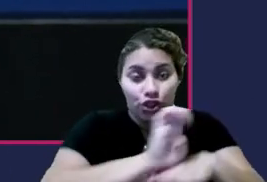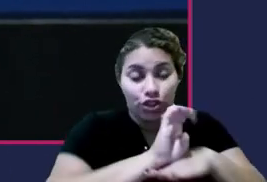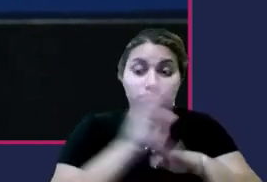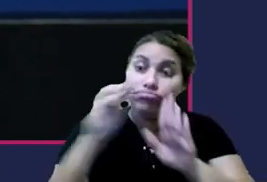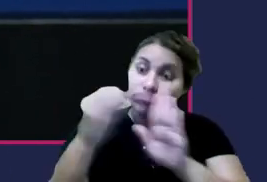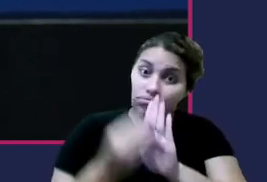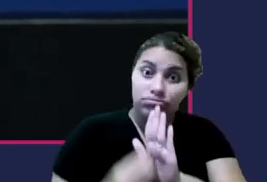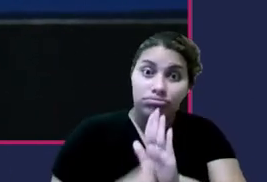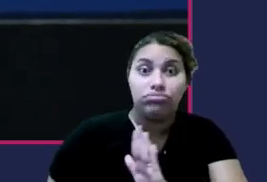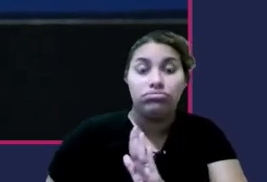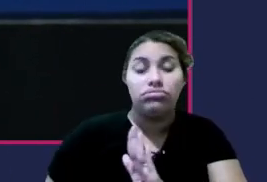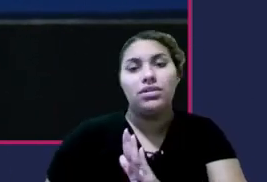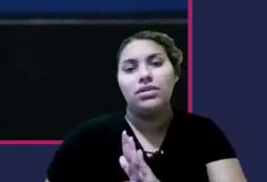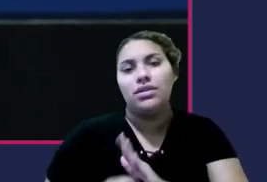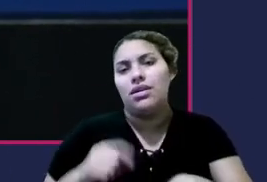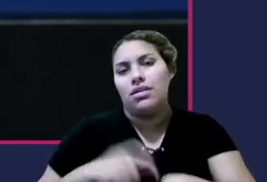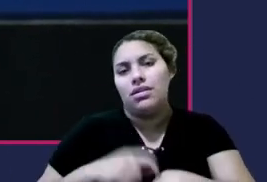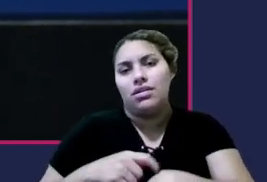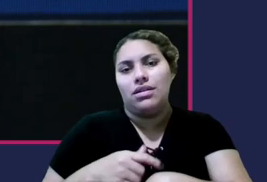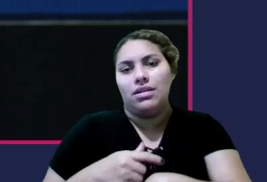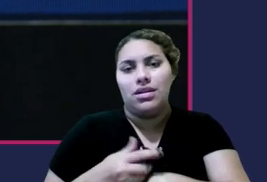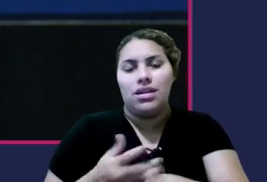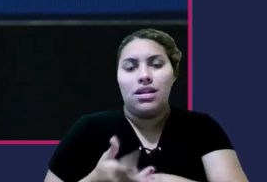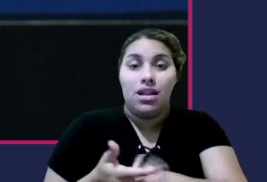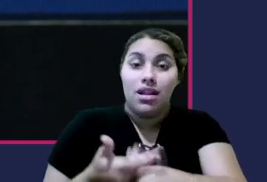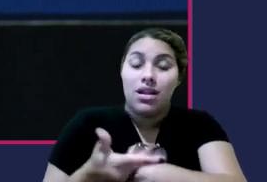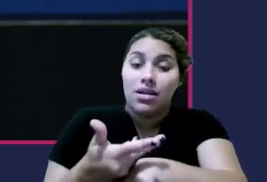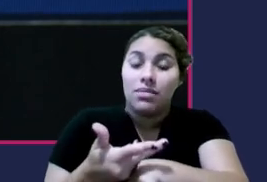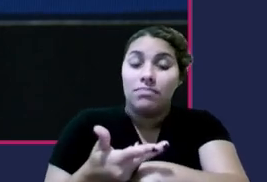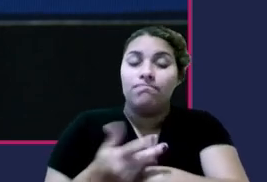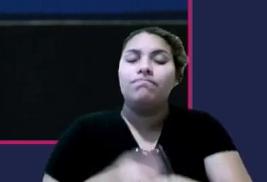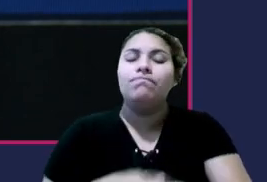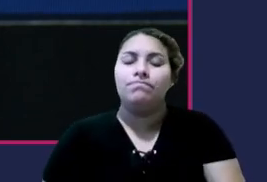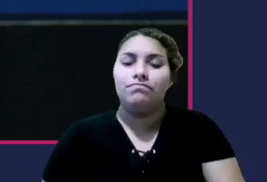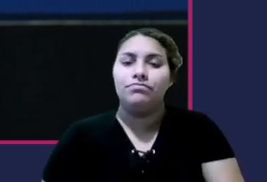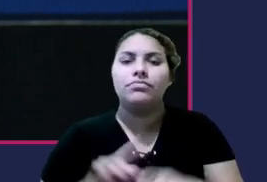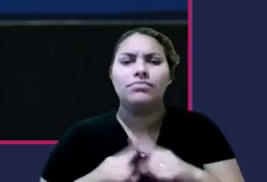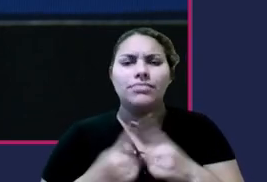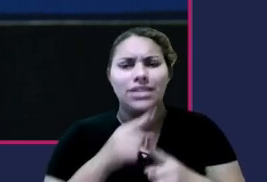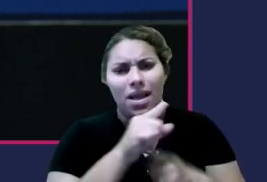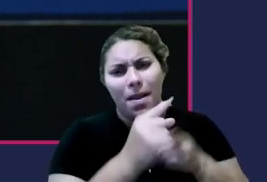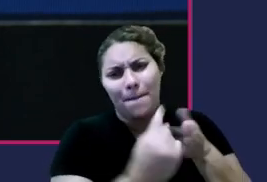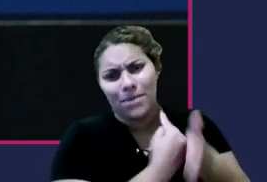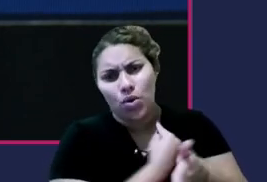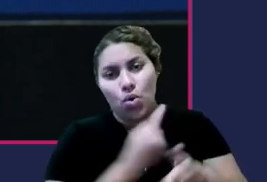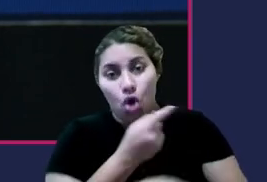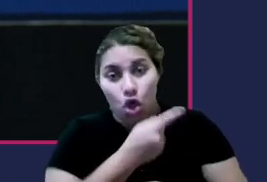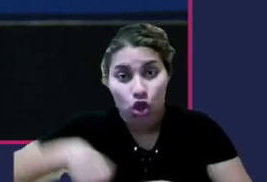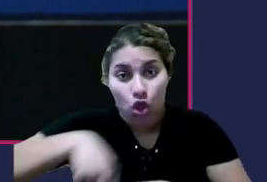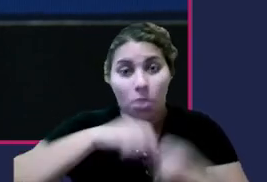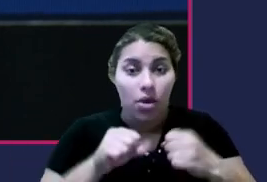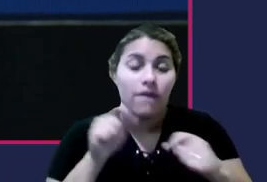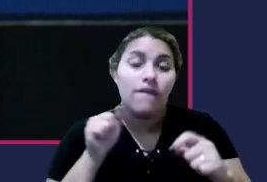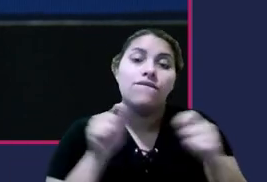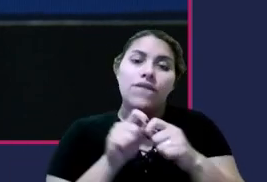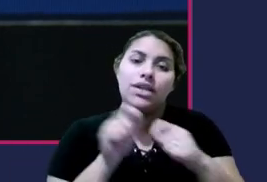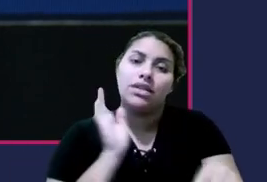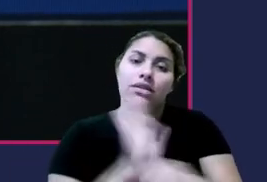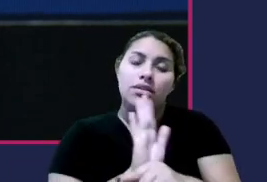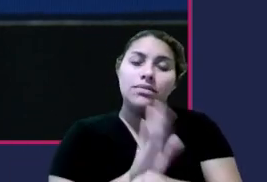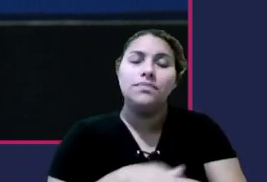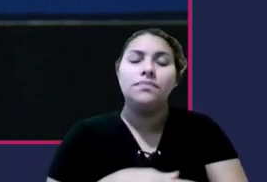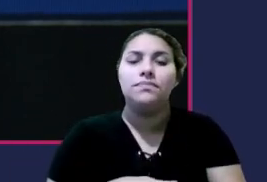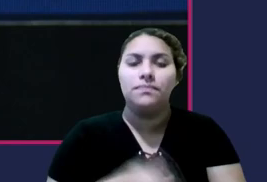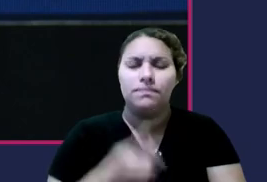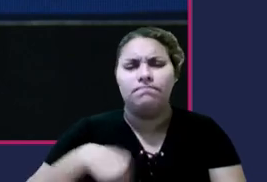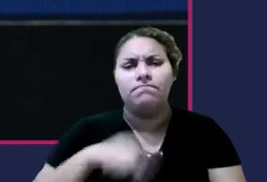target, but also authorize the states to implement it faster. So the question is, what can